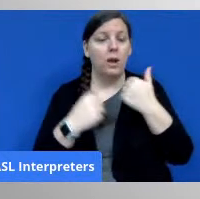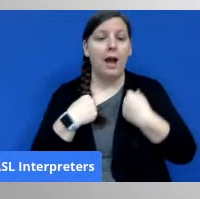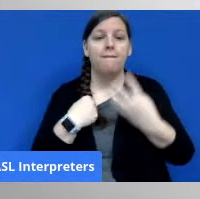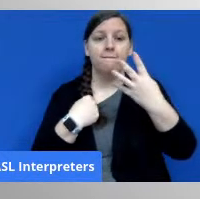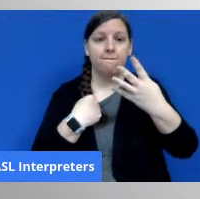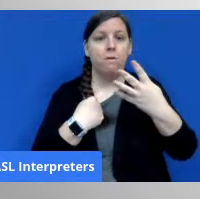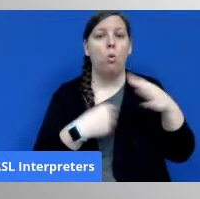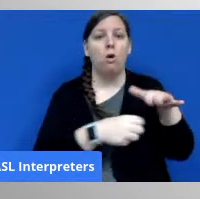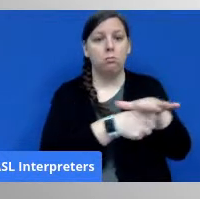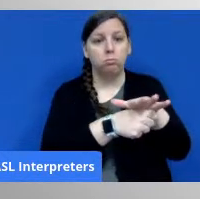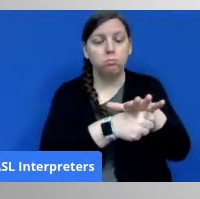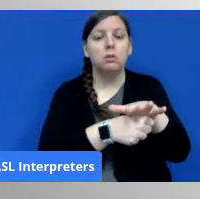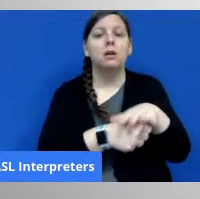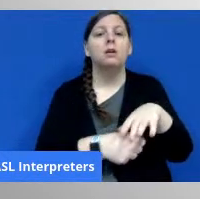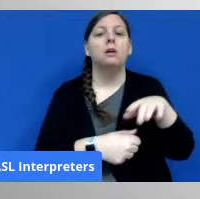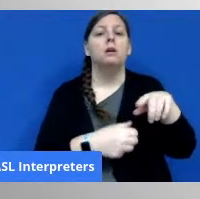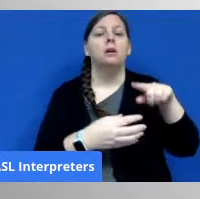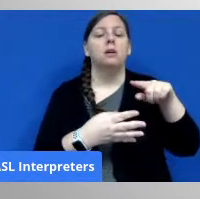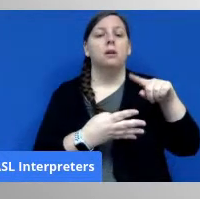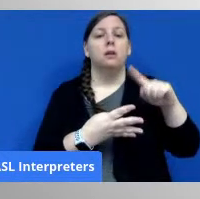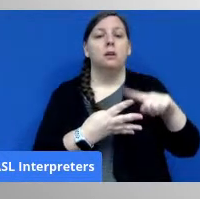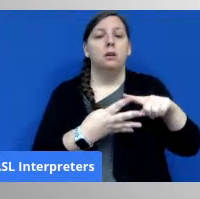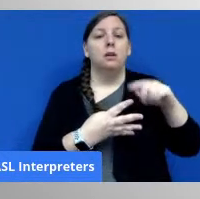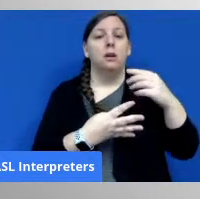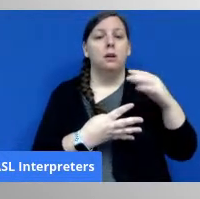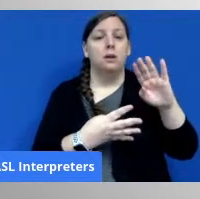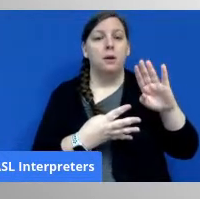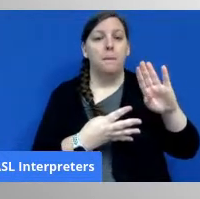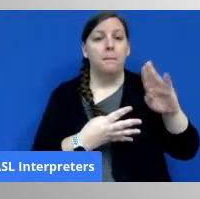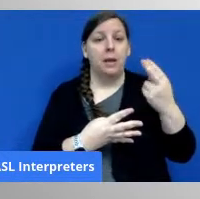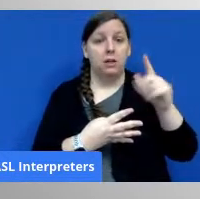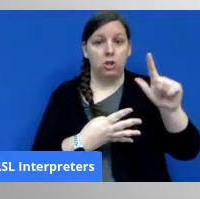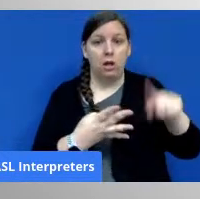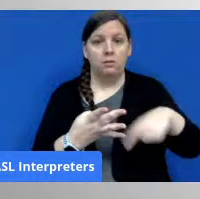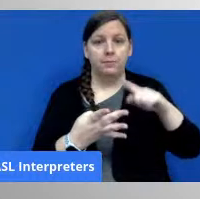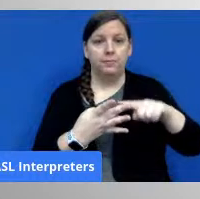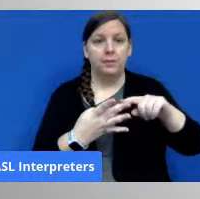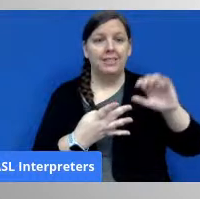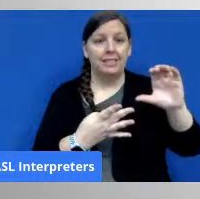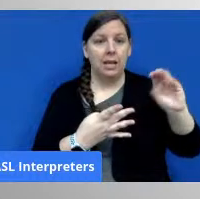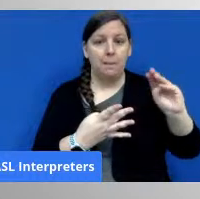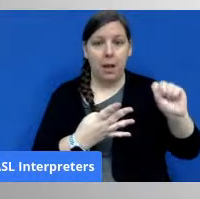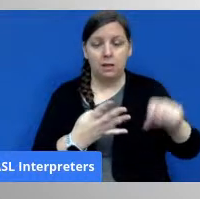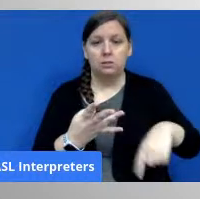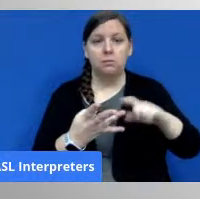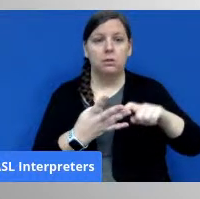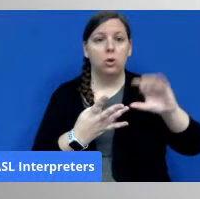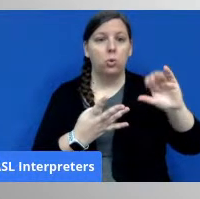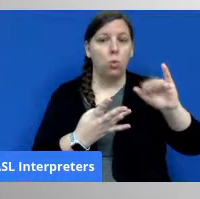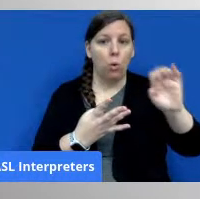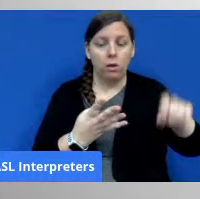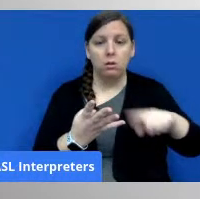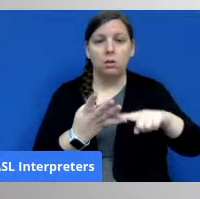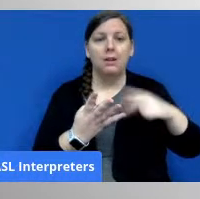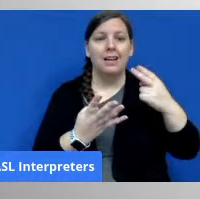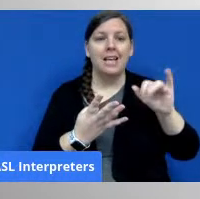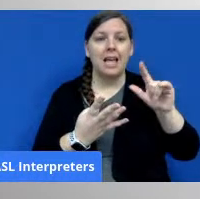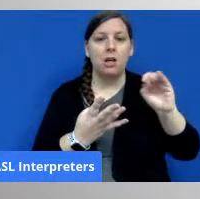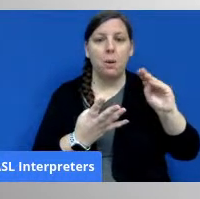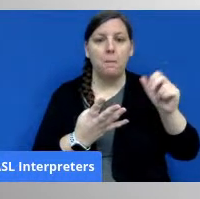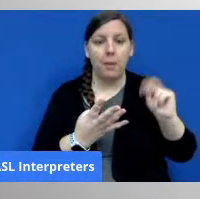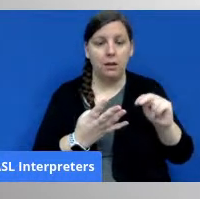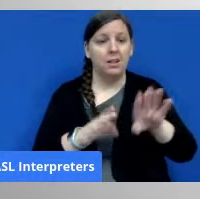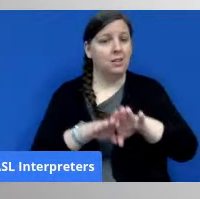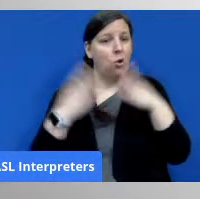locations, BHL, Clark Middle, Coyle, and Hillsman. It's open to all students at each of those sites. It